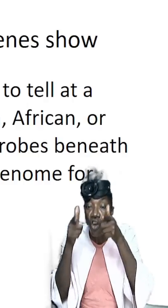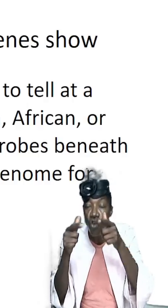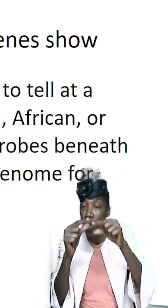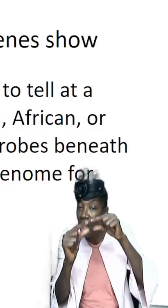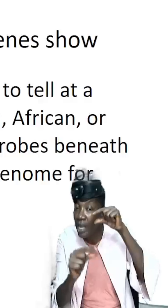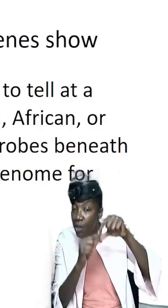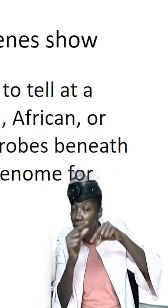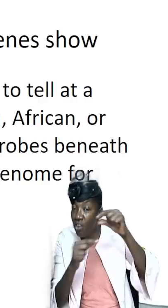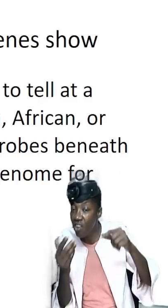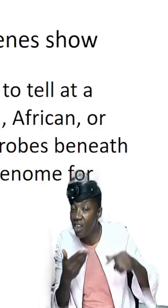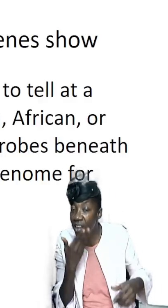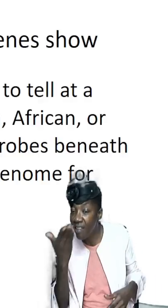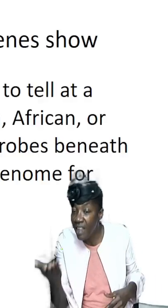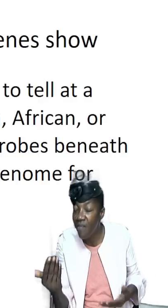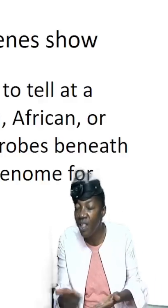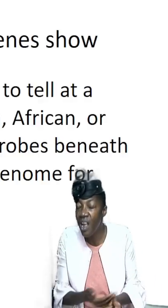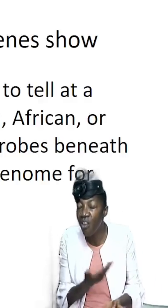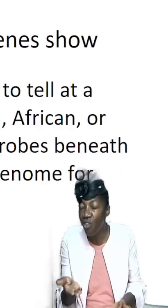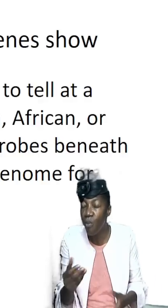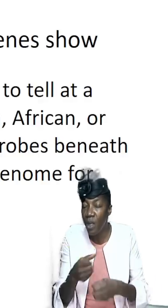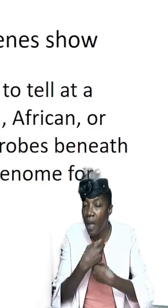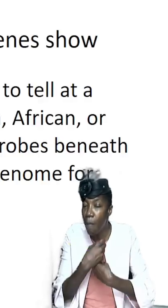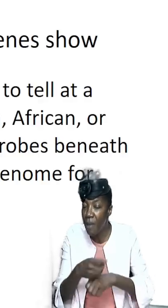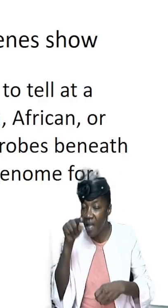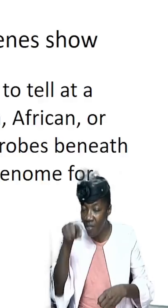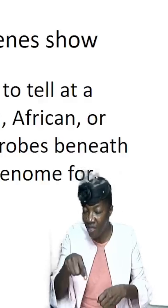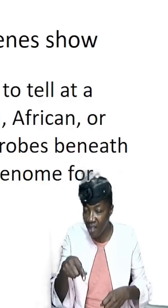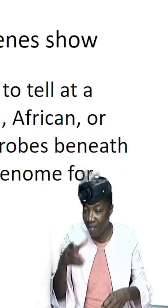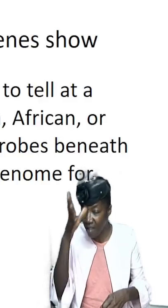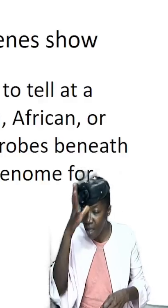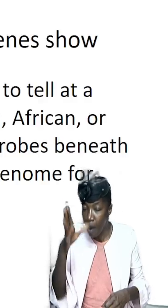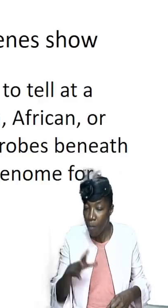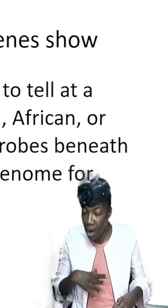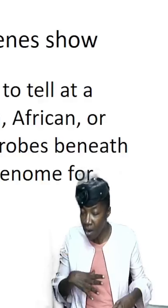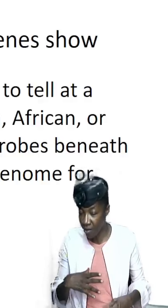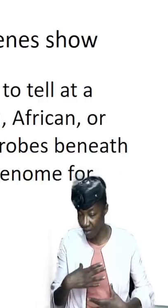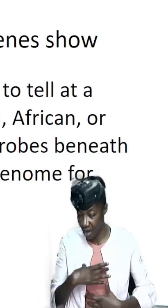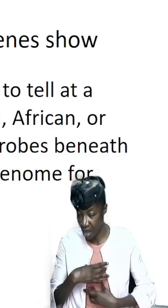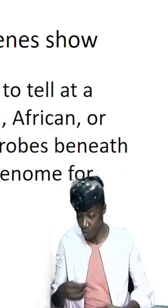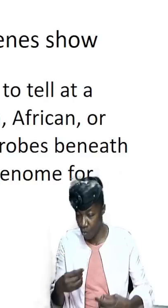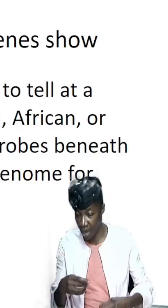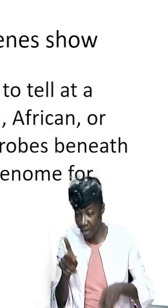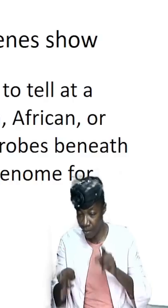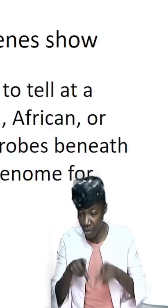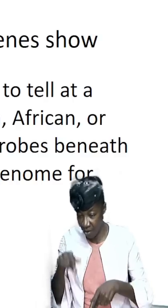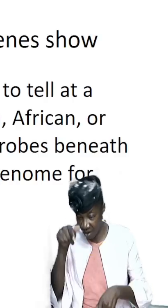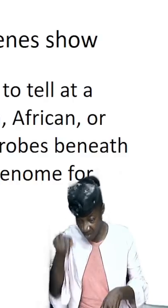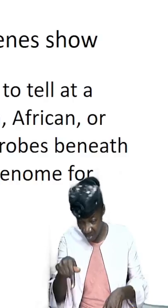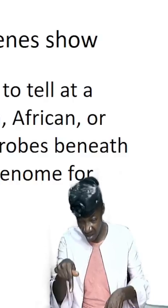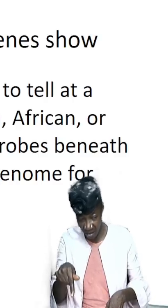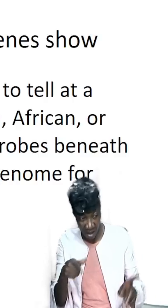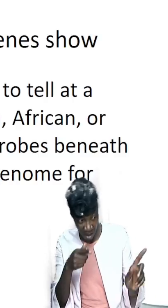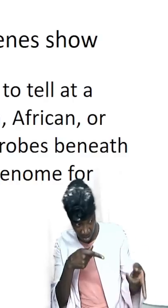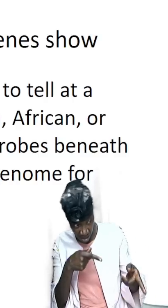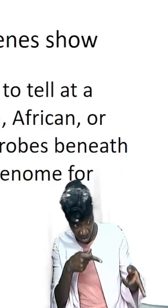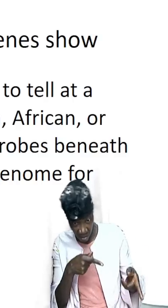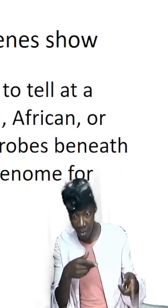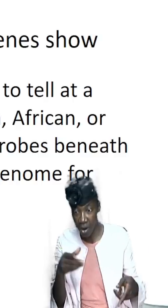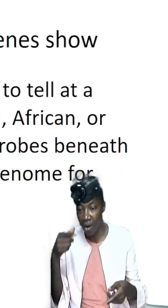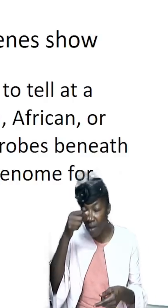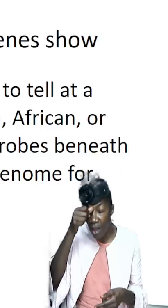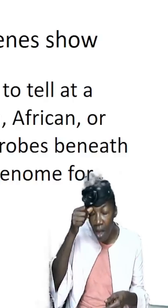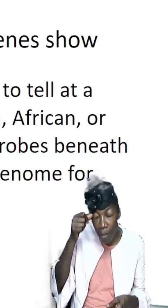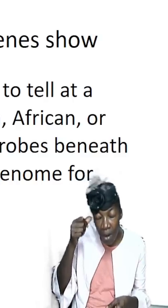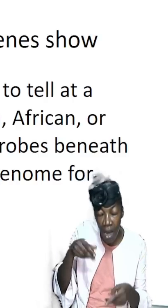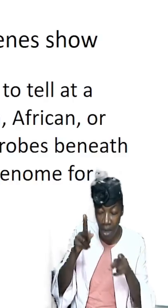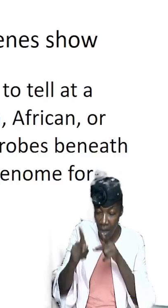to see if there is something that makes this man a white man, different from this man being a black man, different from